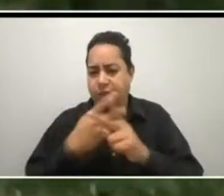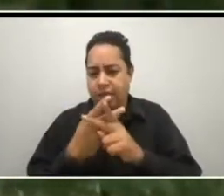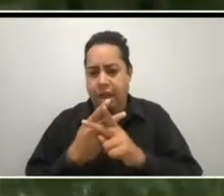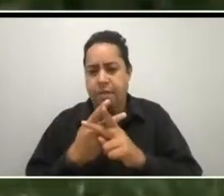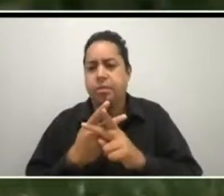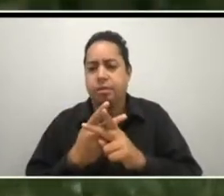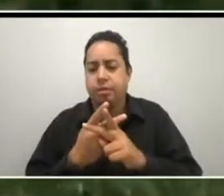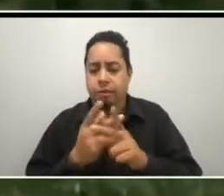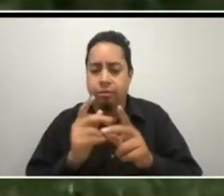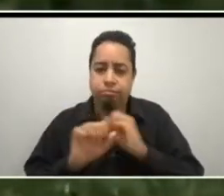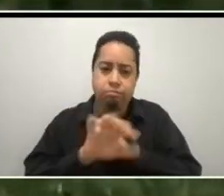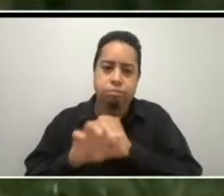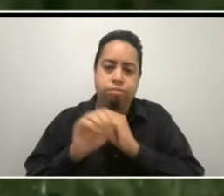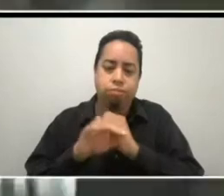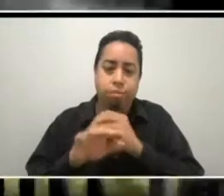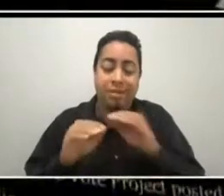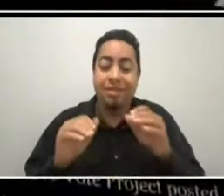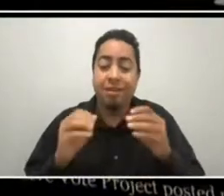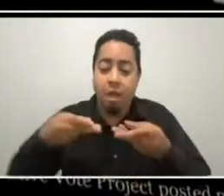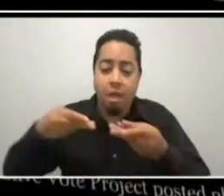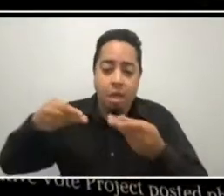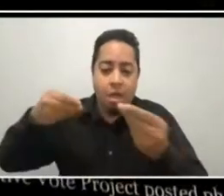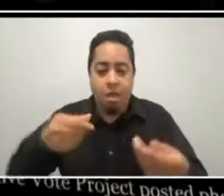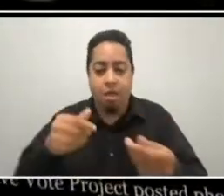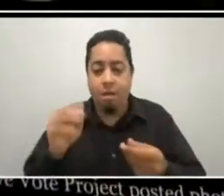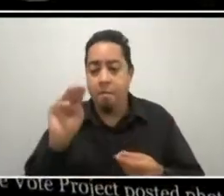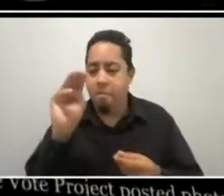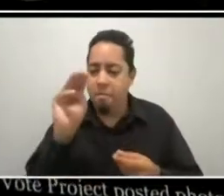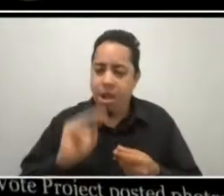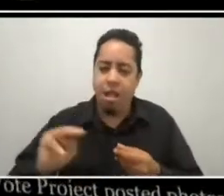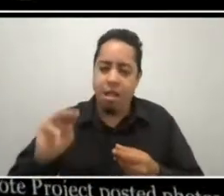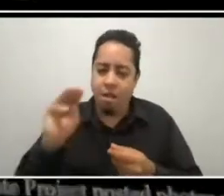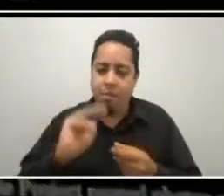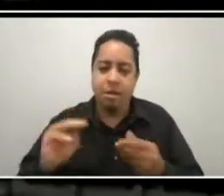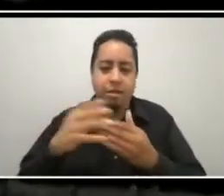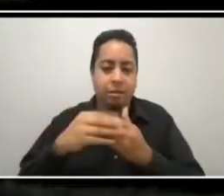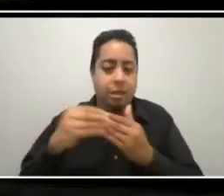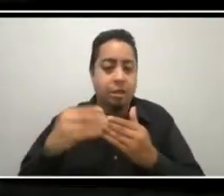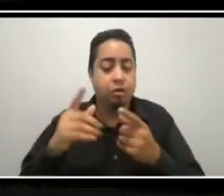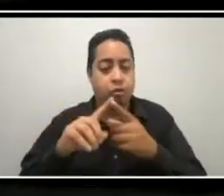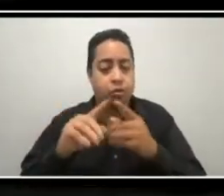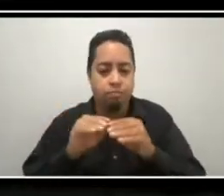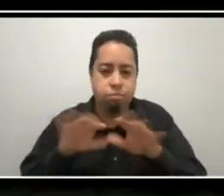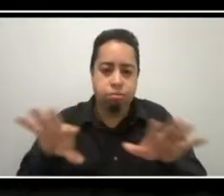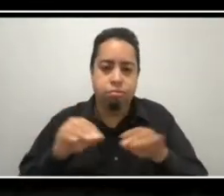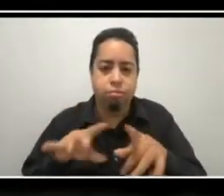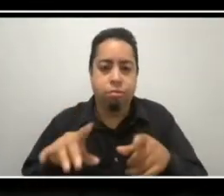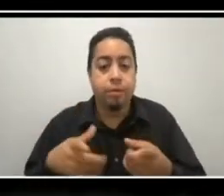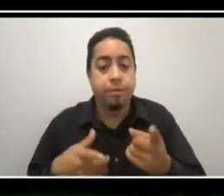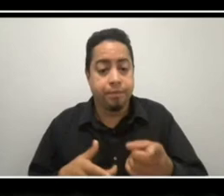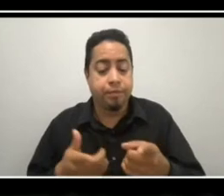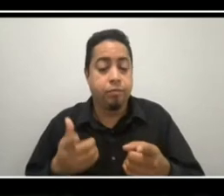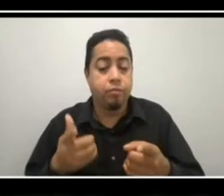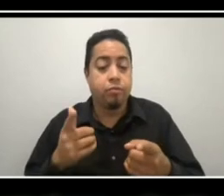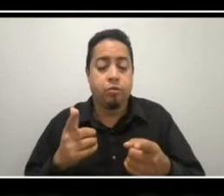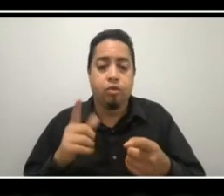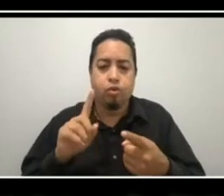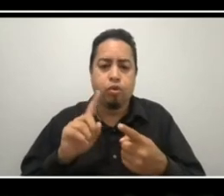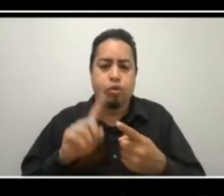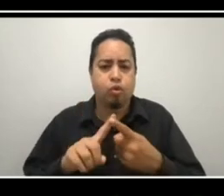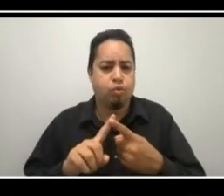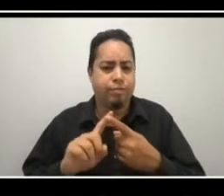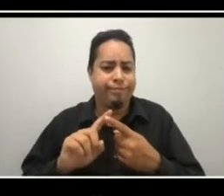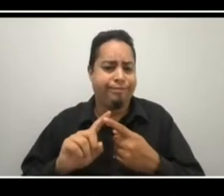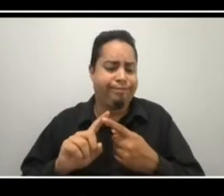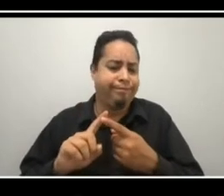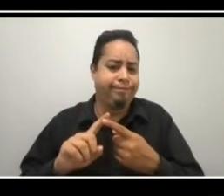running ads online and on television. The evidence is overwhelming. Call your governor and legislators. Demand they inspect